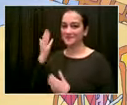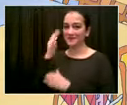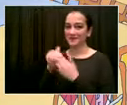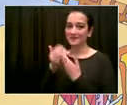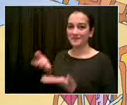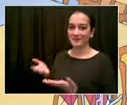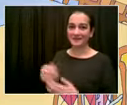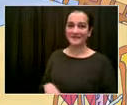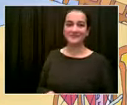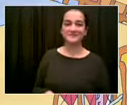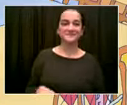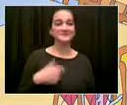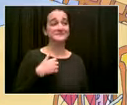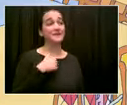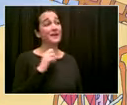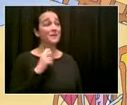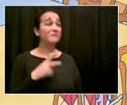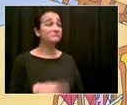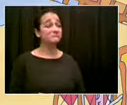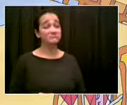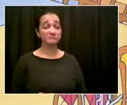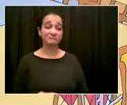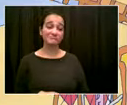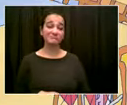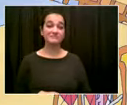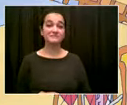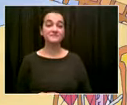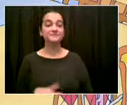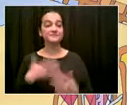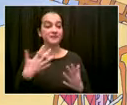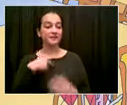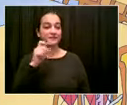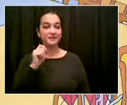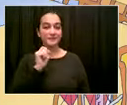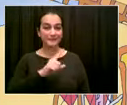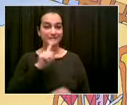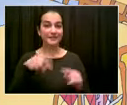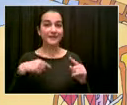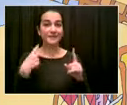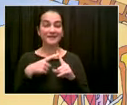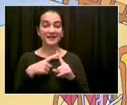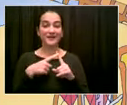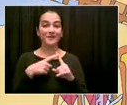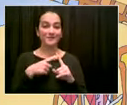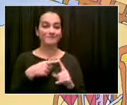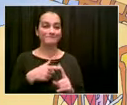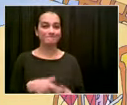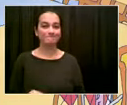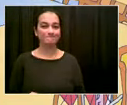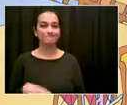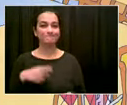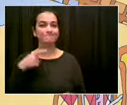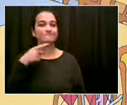about this story we did today on the proposed $100 million tax